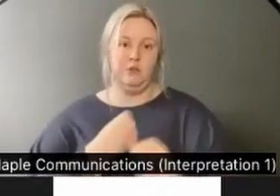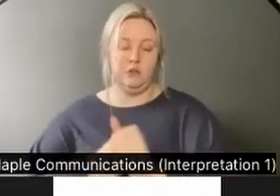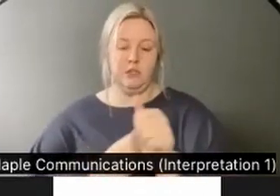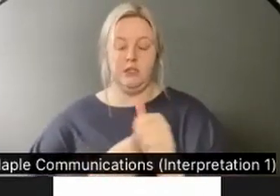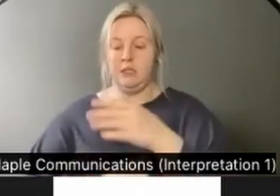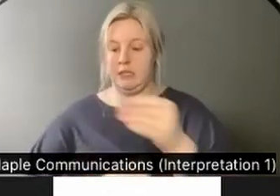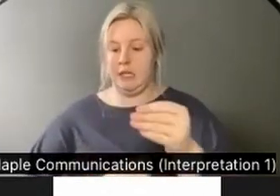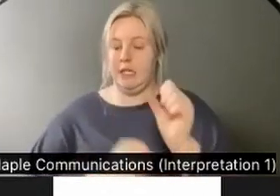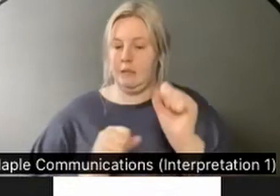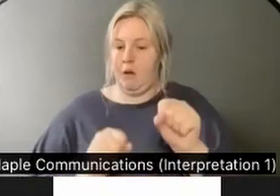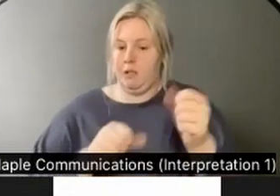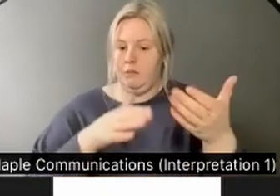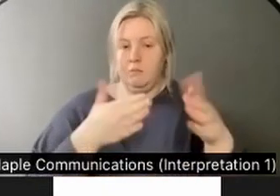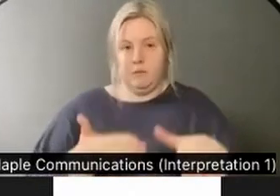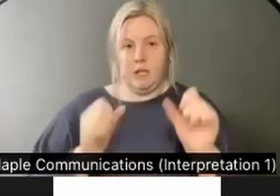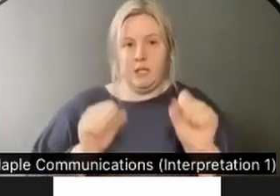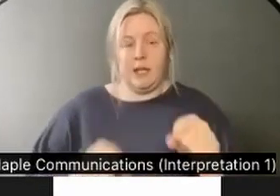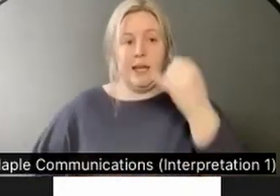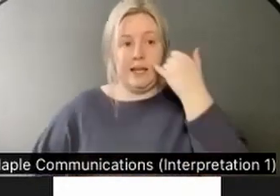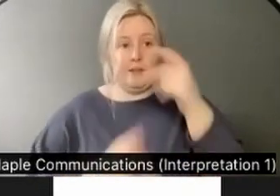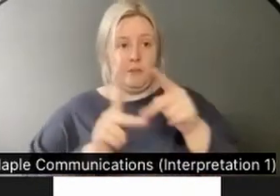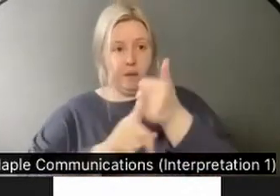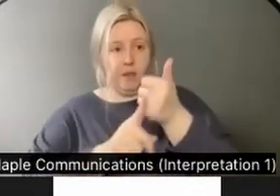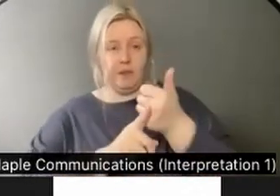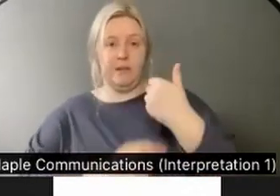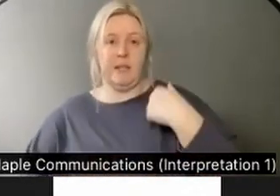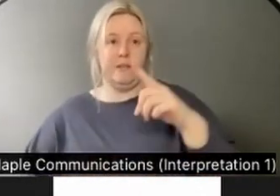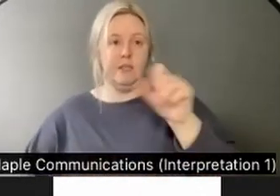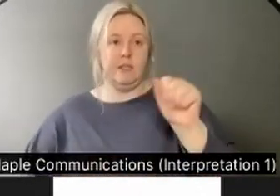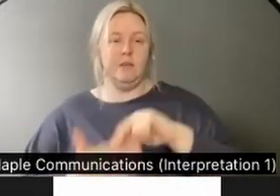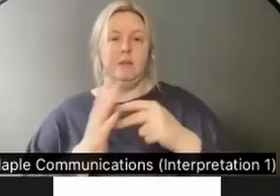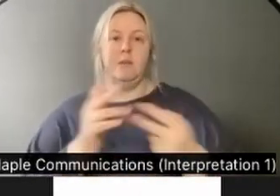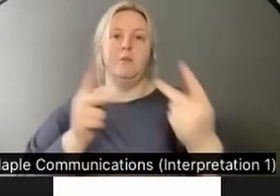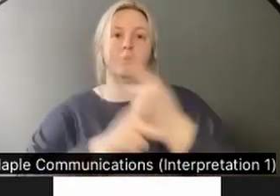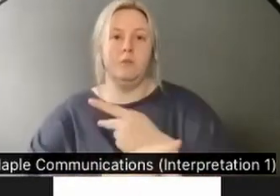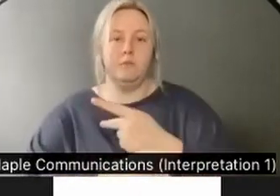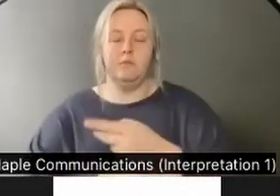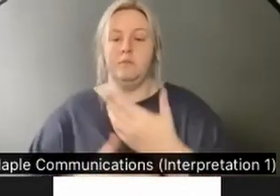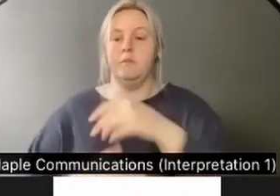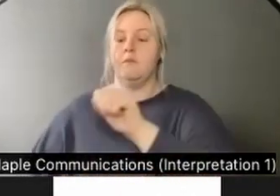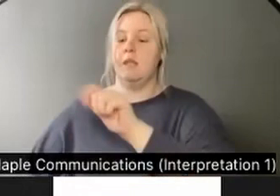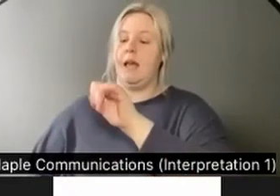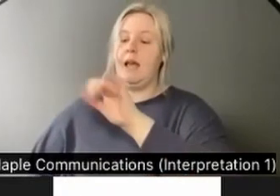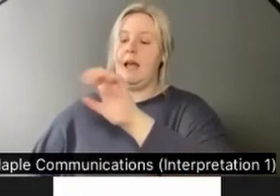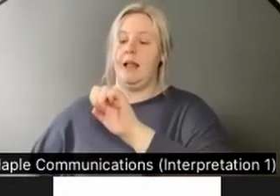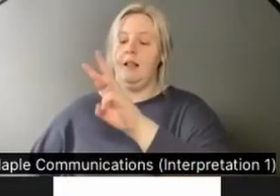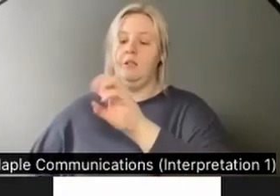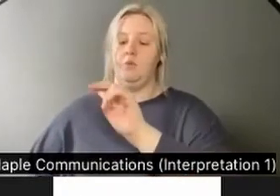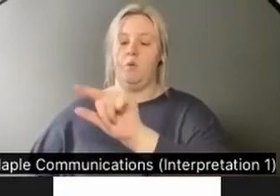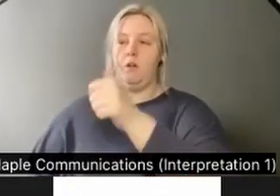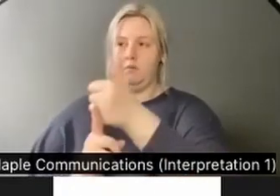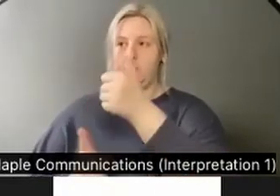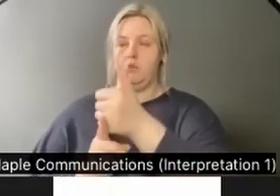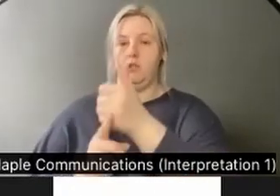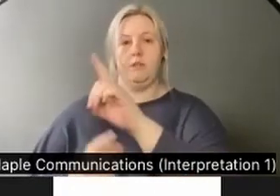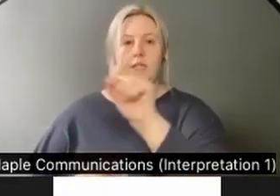lethal complication for people with disabilities. Alice Wong, a leading U.S. disability rights activist